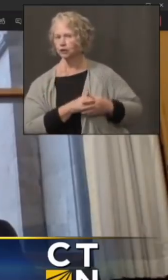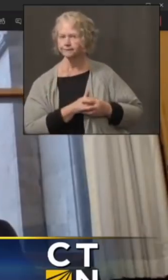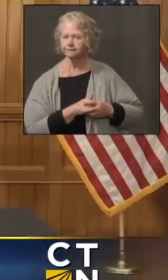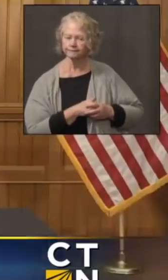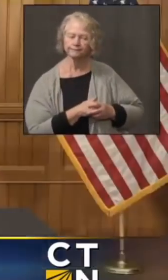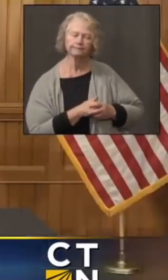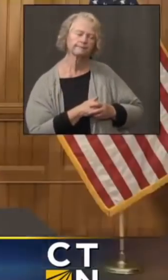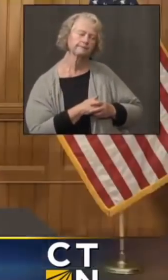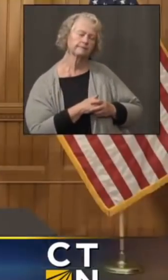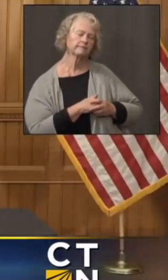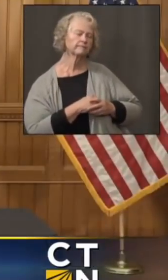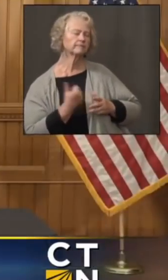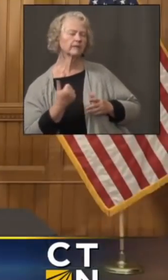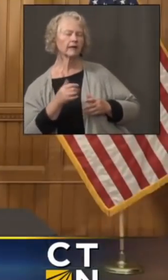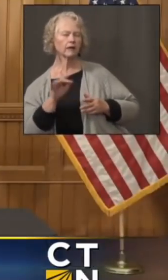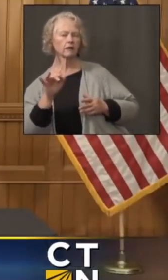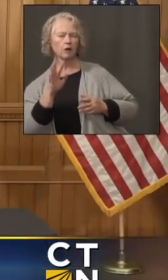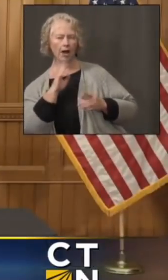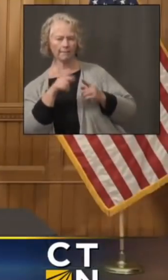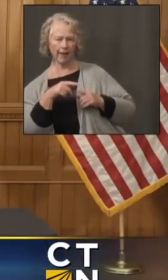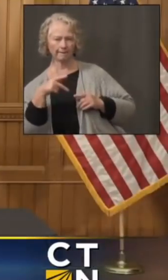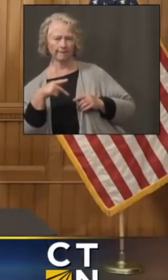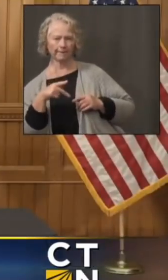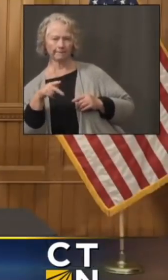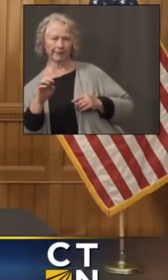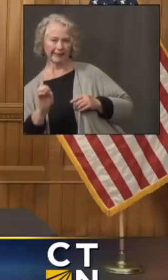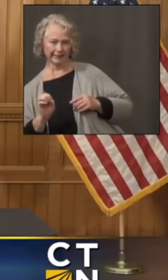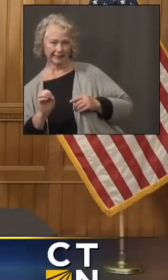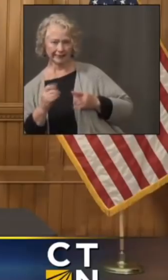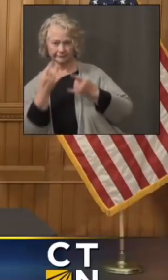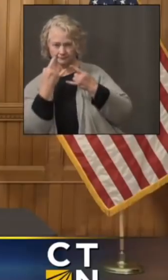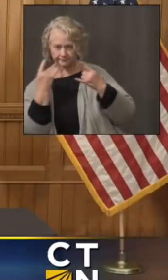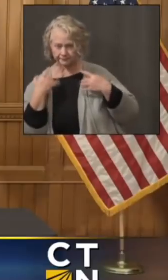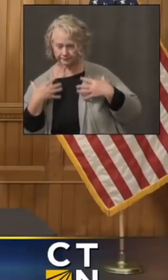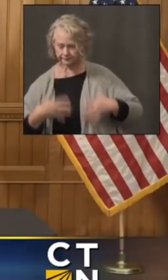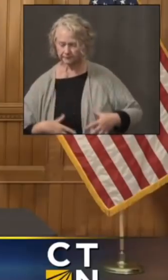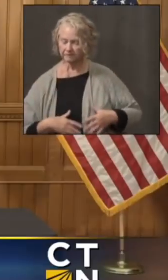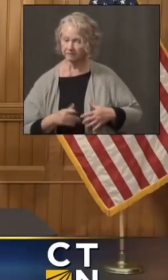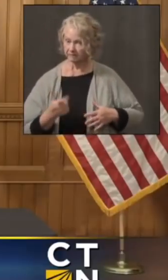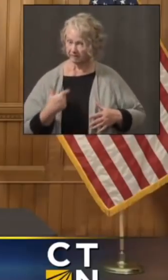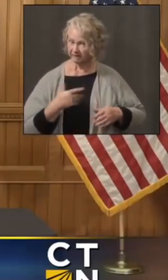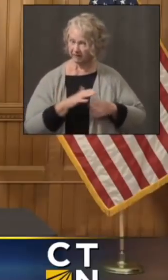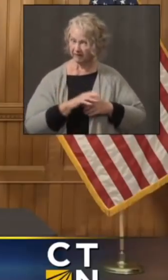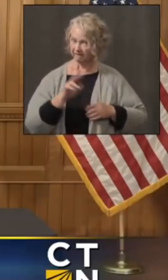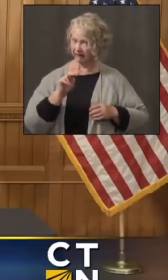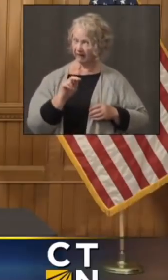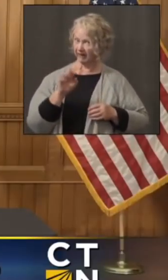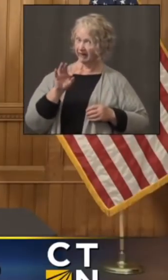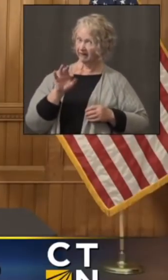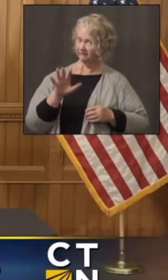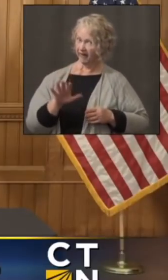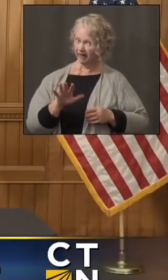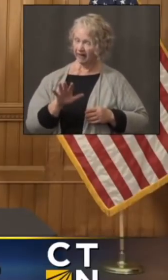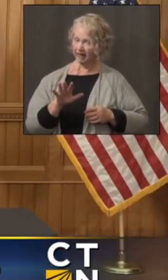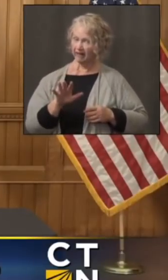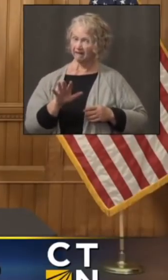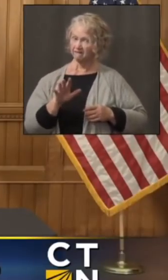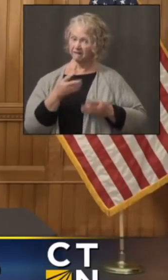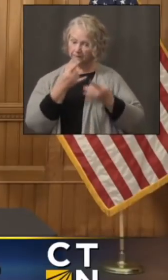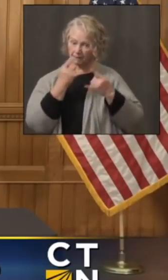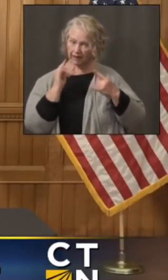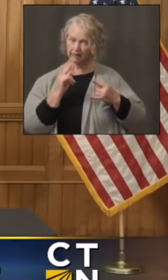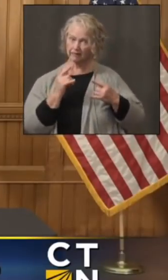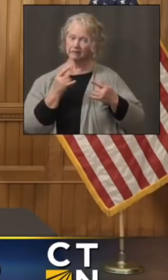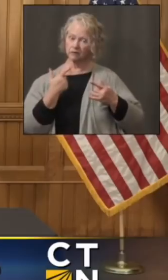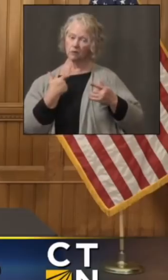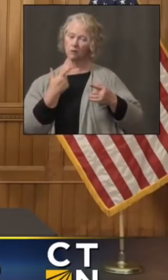Okay. On the PPE front, do we have enough N95 masks where we can get back to using